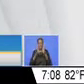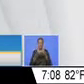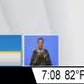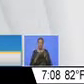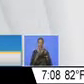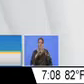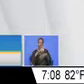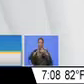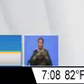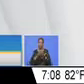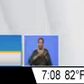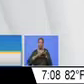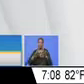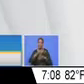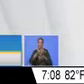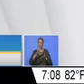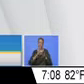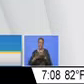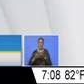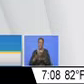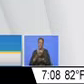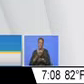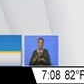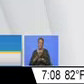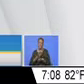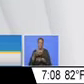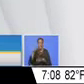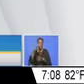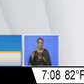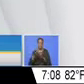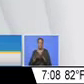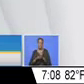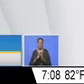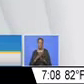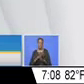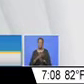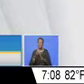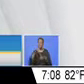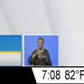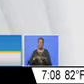and regulations that govern us as road users. This includes